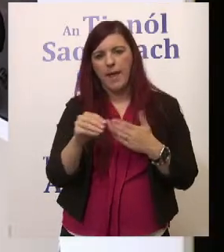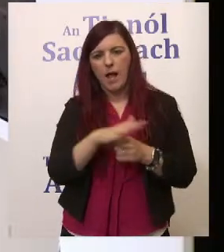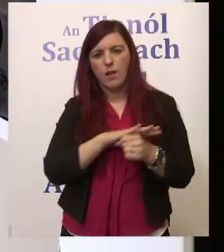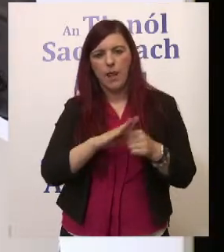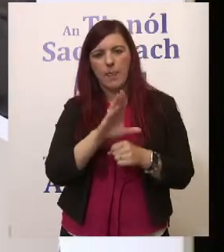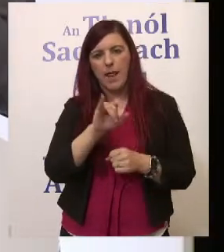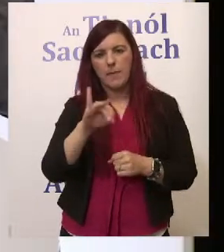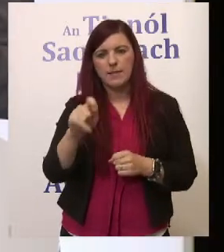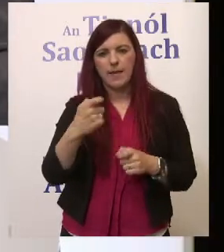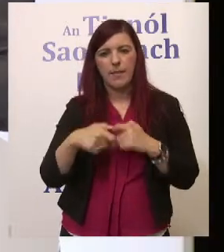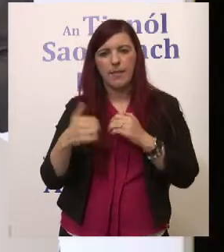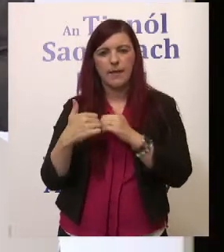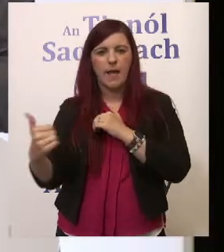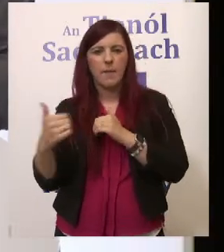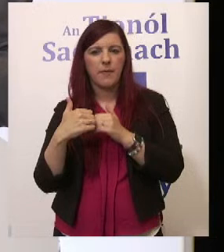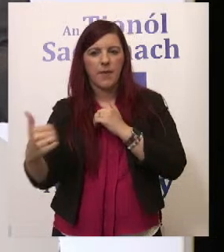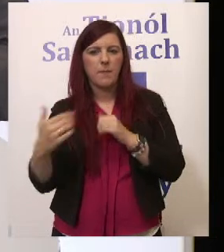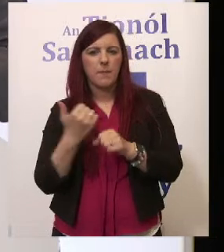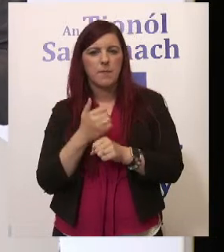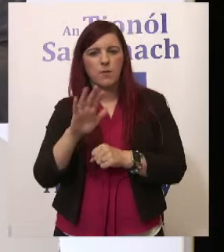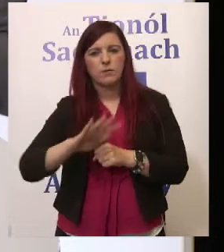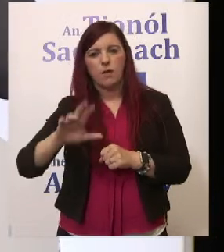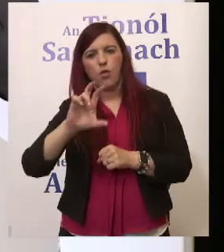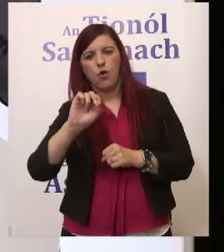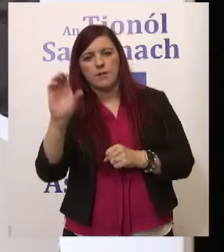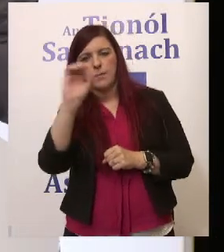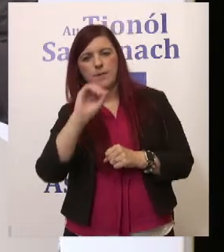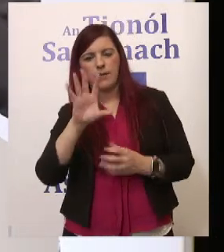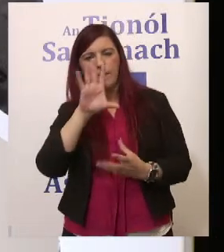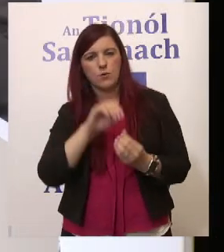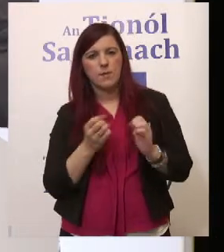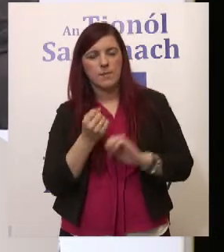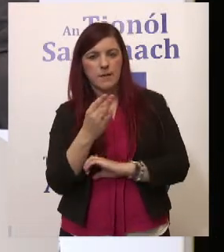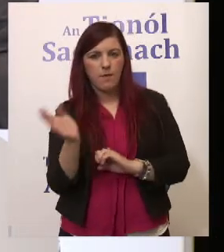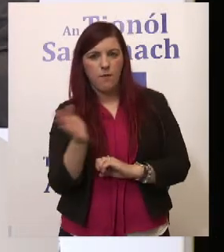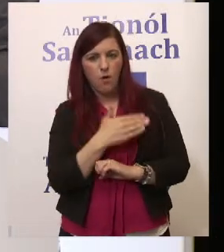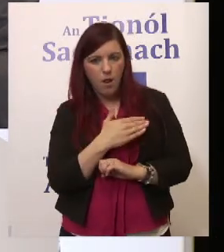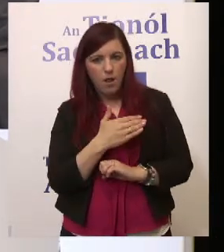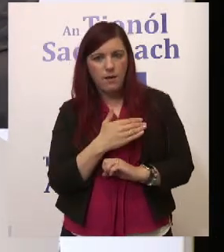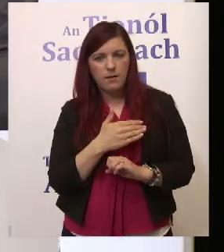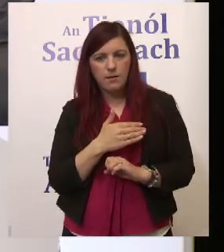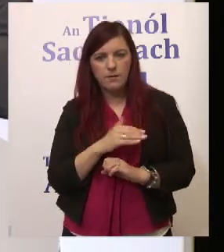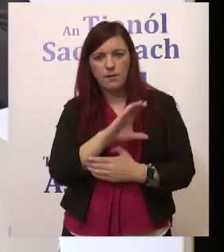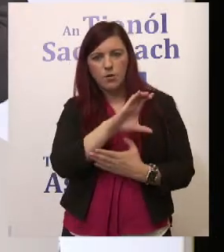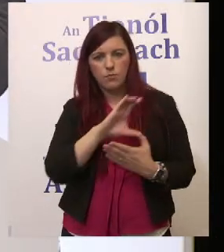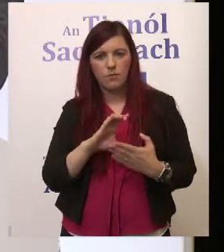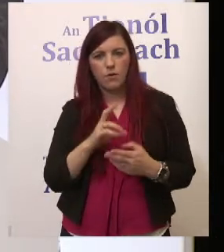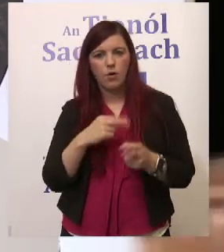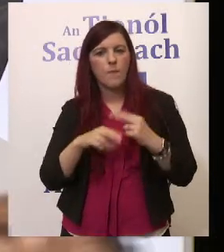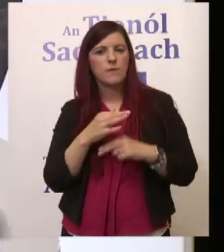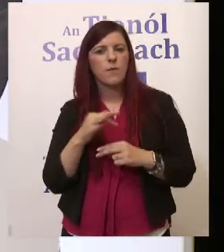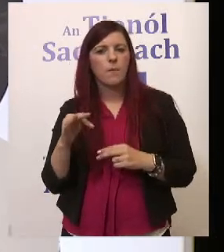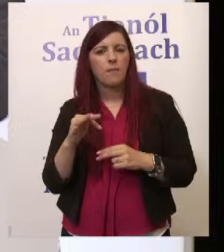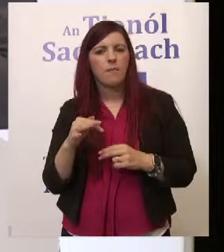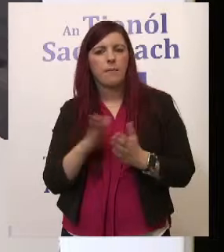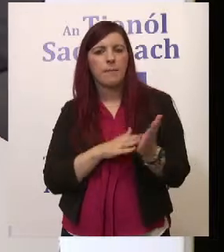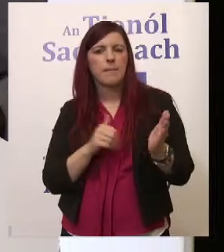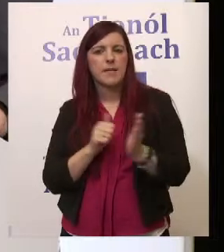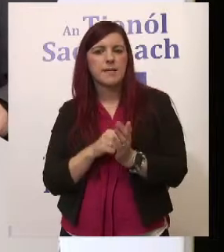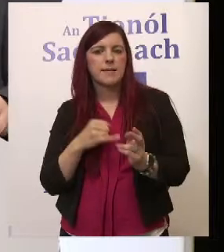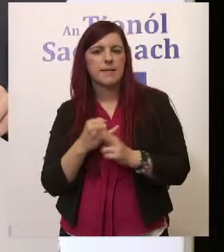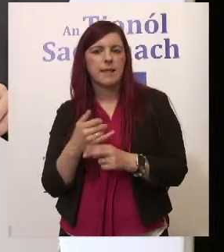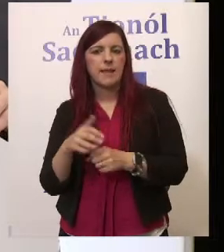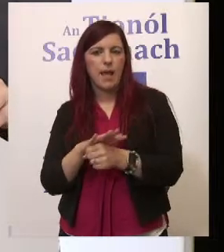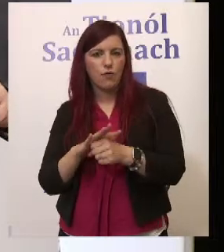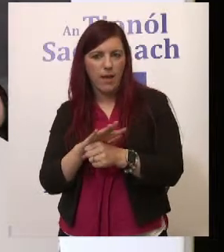then the gap. And that gap is about 30+% of total spending of all kind of grants comes from the businesses that are there on the